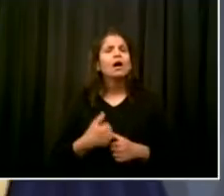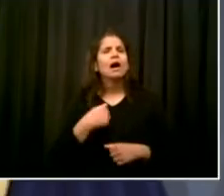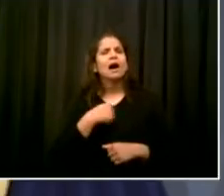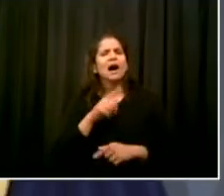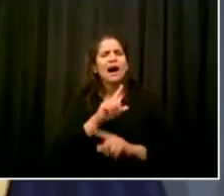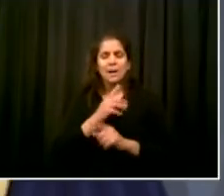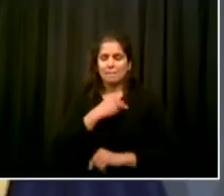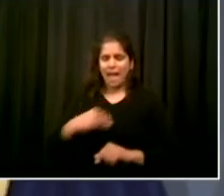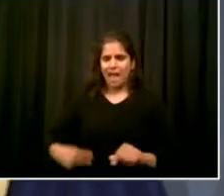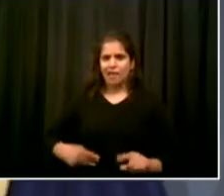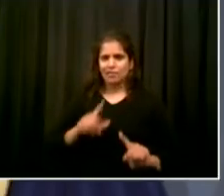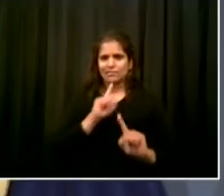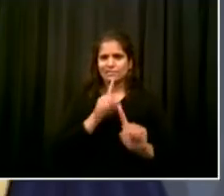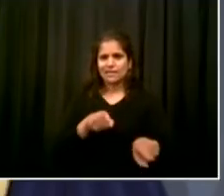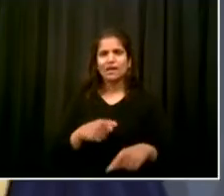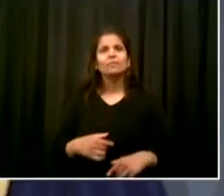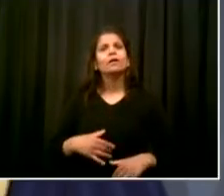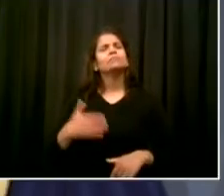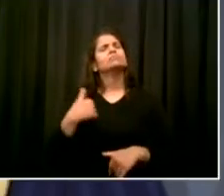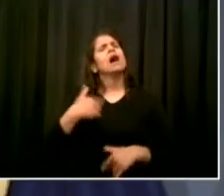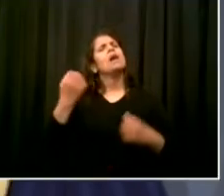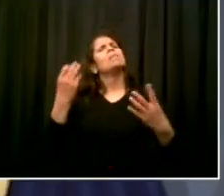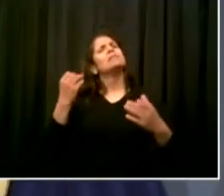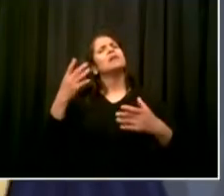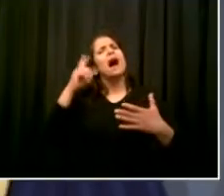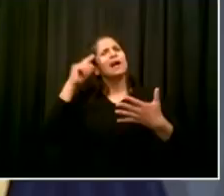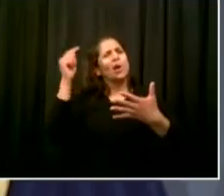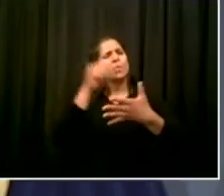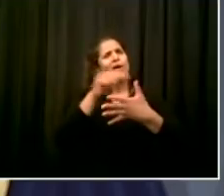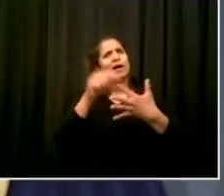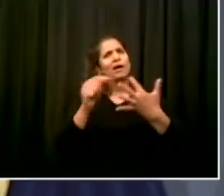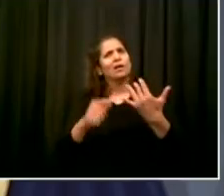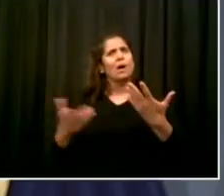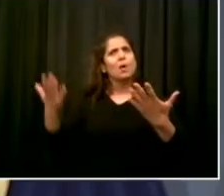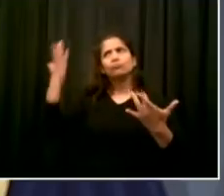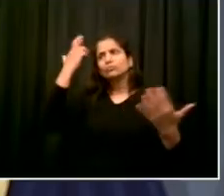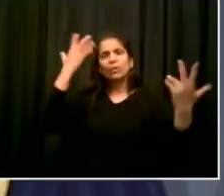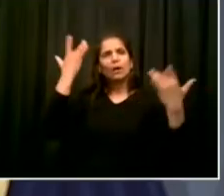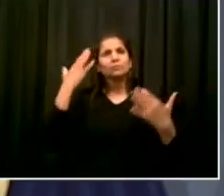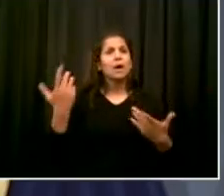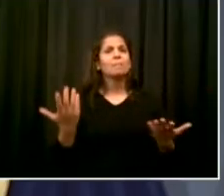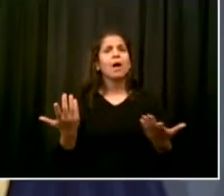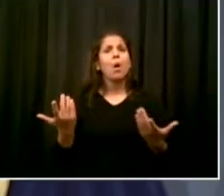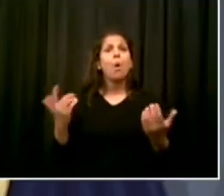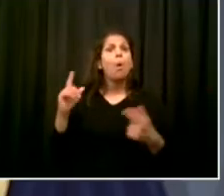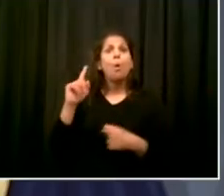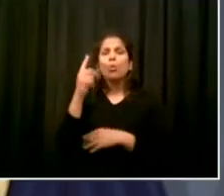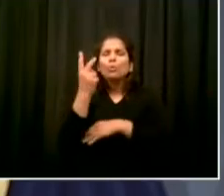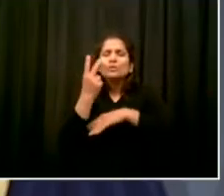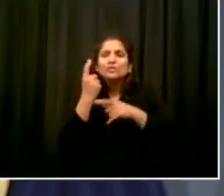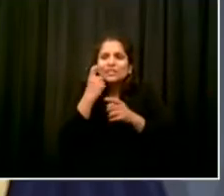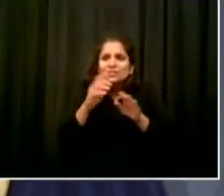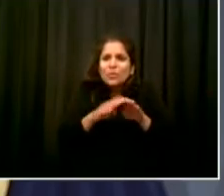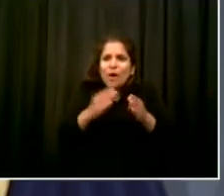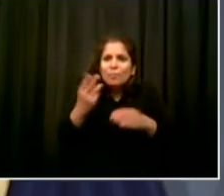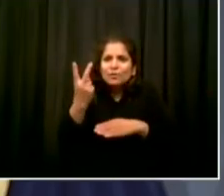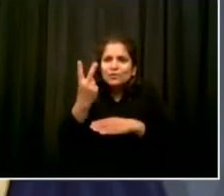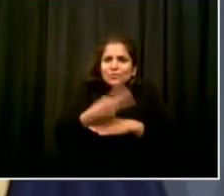do have factual data from the MTA about increase in ridership. So we know something is